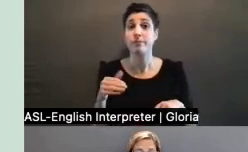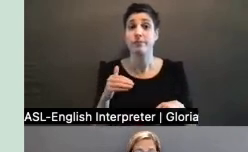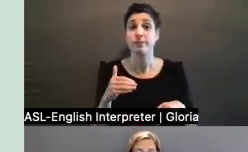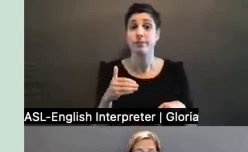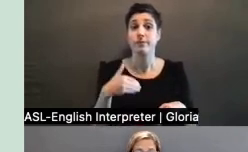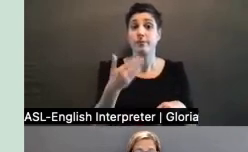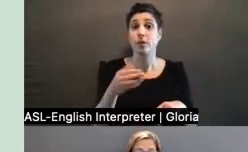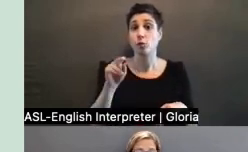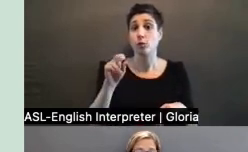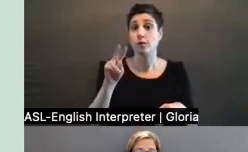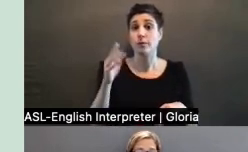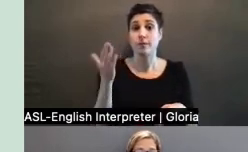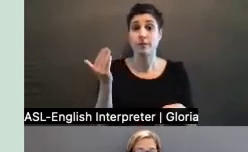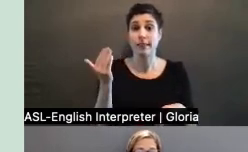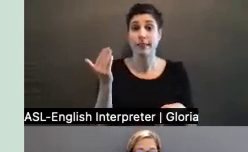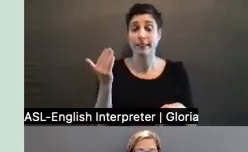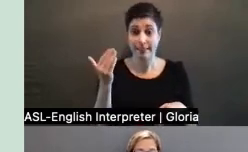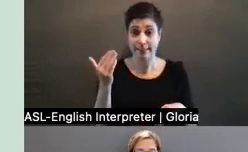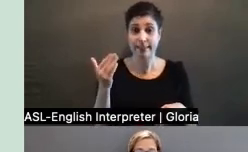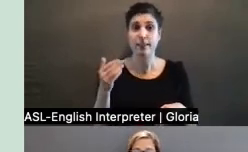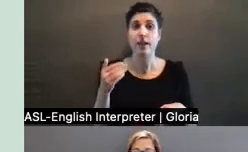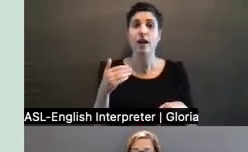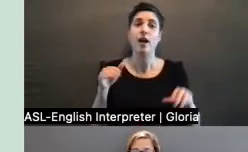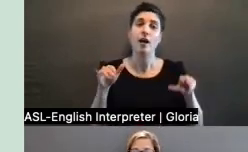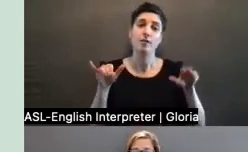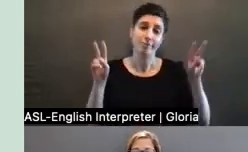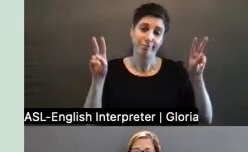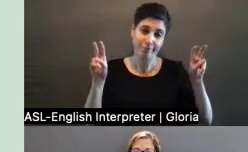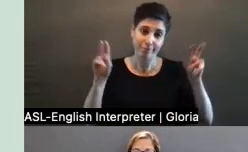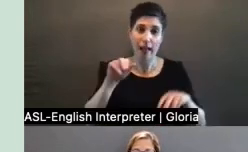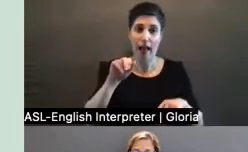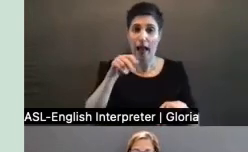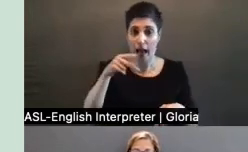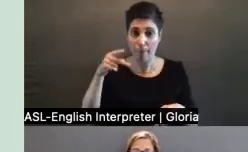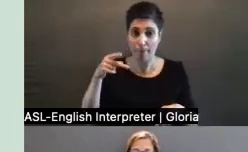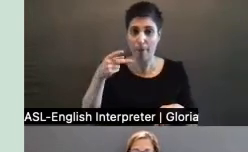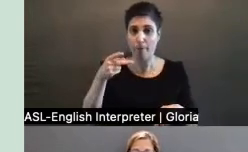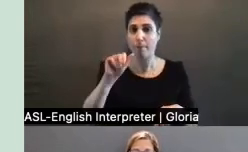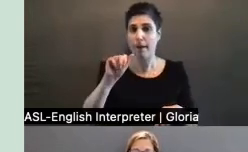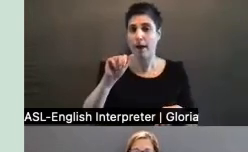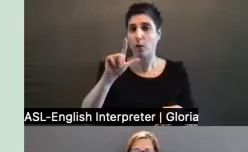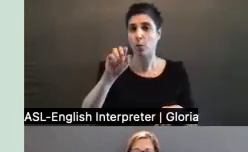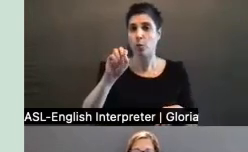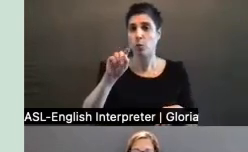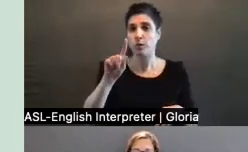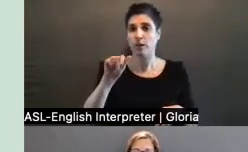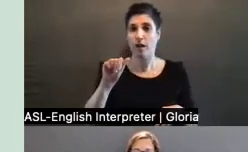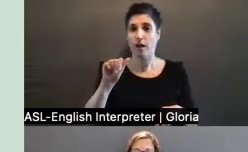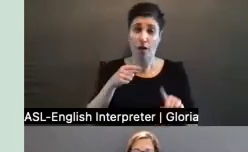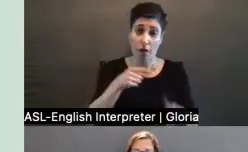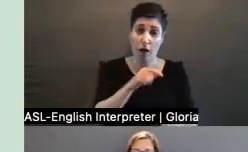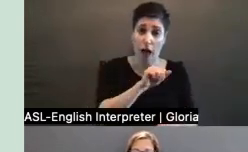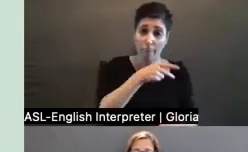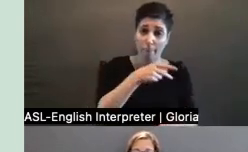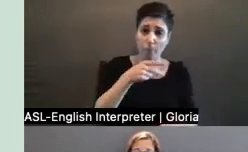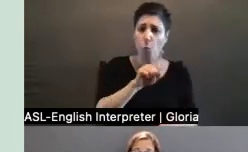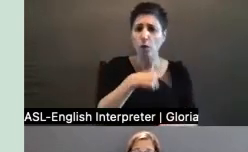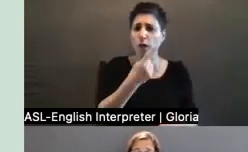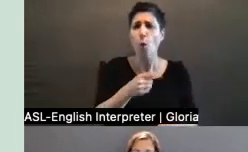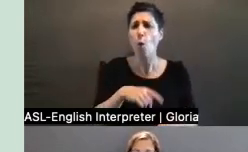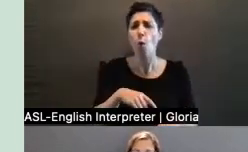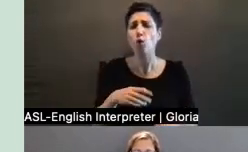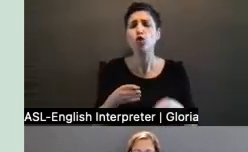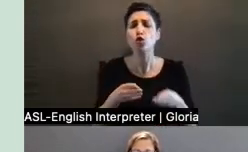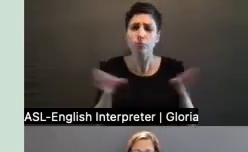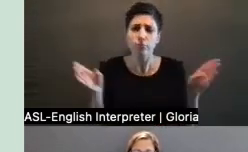November 15th. We called it AlphaPlus, but it's not only about apps. It's also overall about how you could use mobile devices with